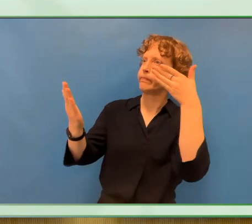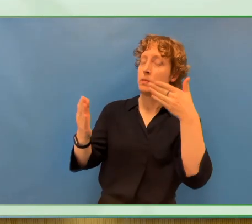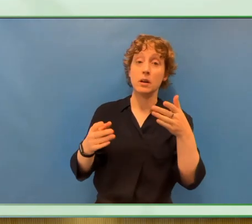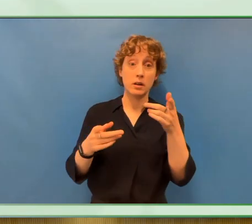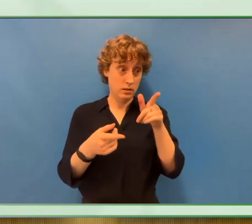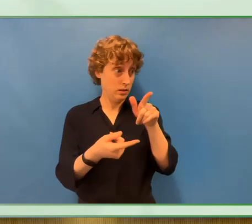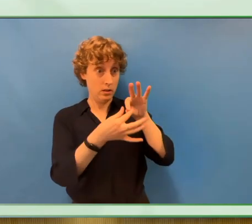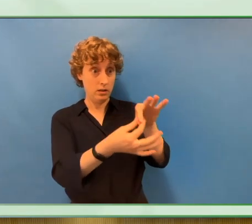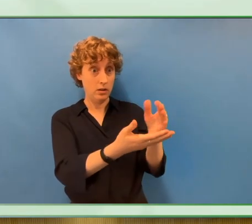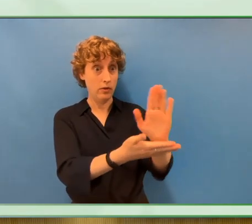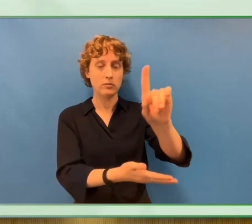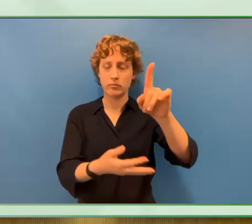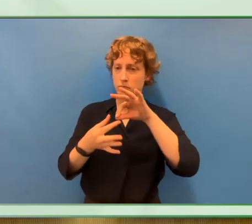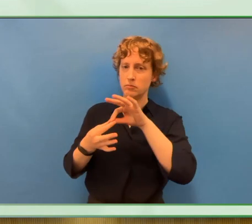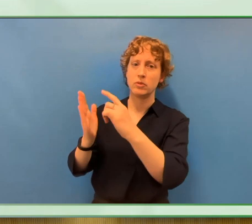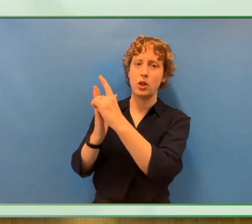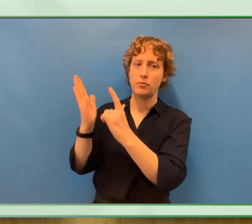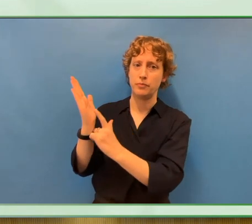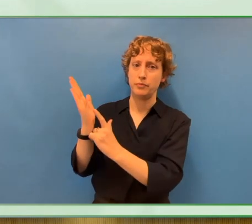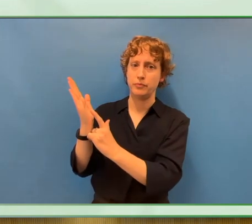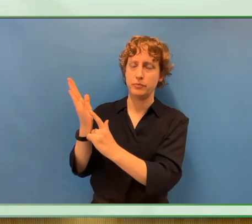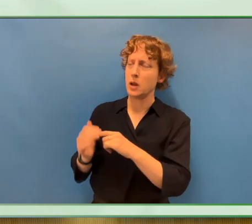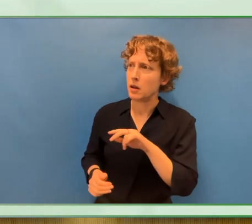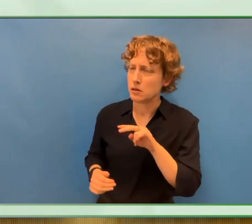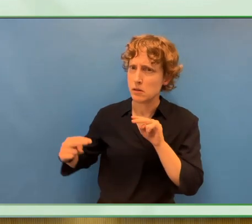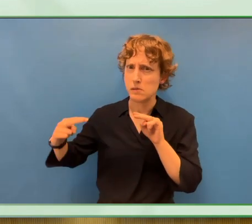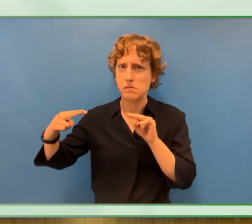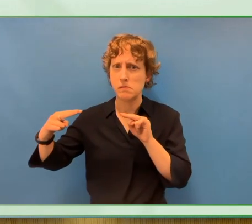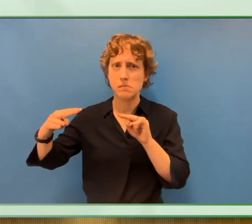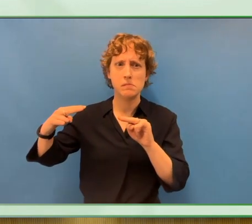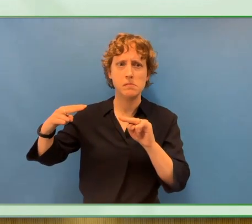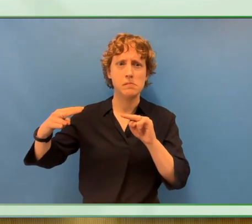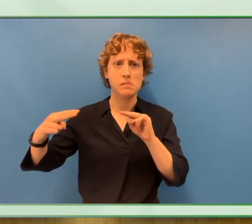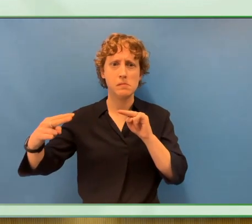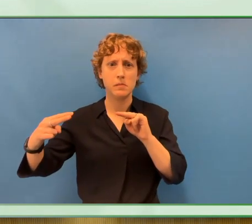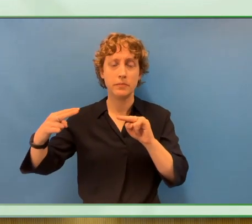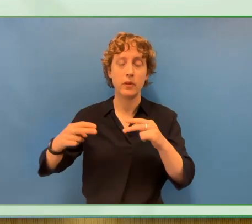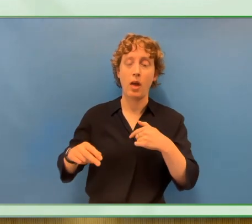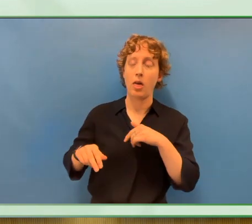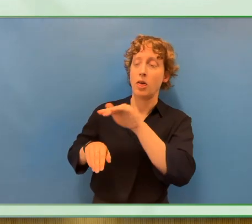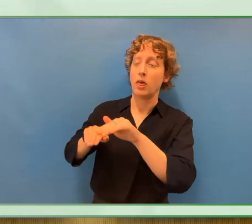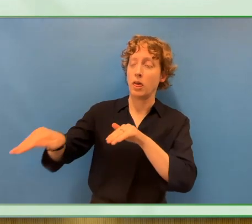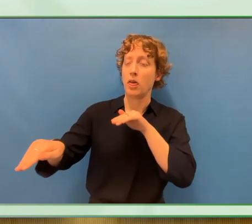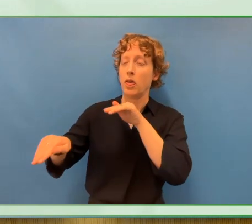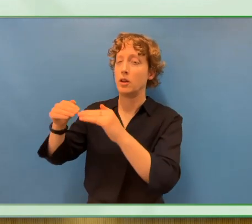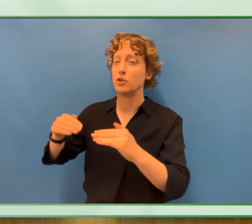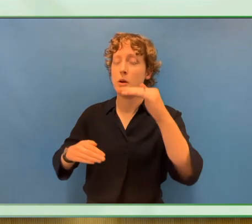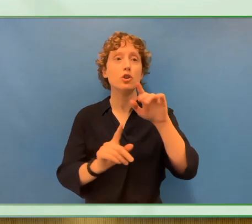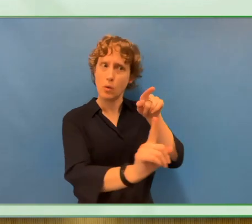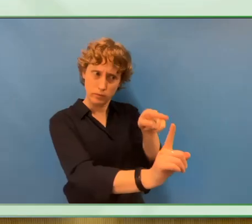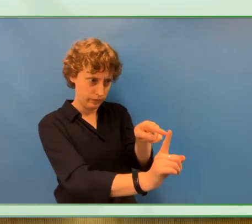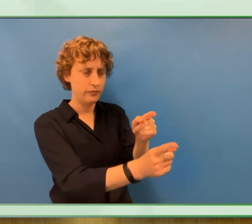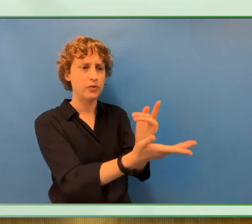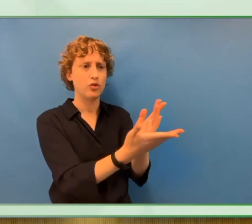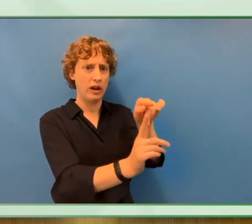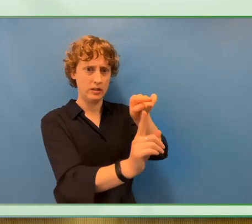as rights. You go ahead, No. I've been interrupting you far too much. It is a rights issue. I really believe